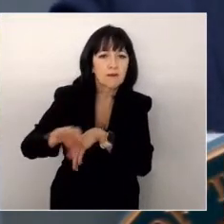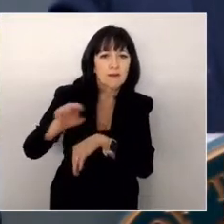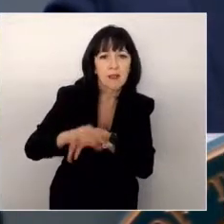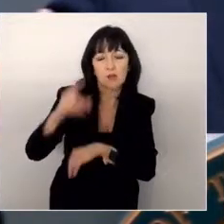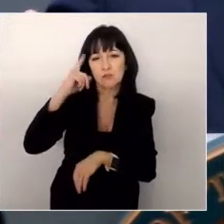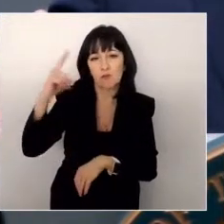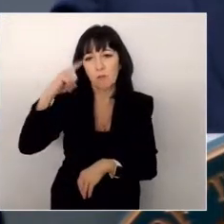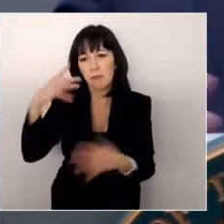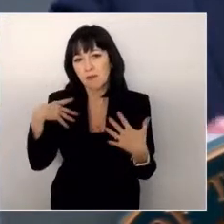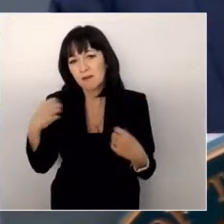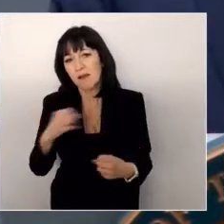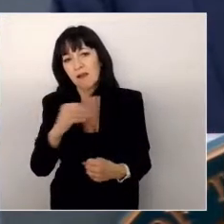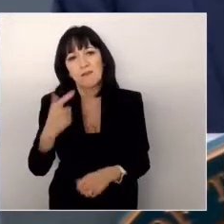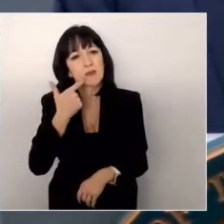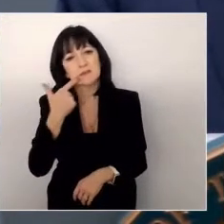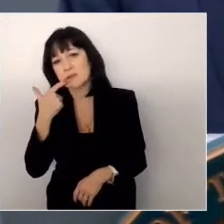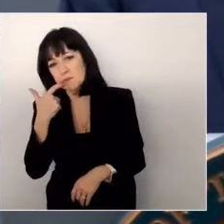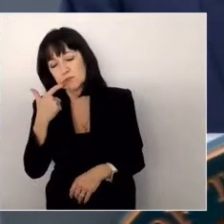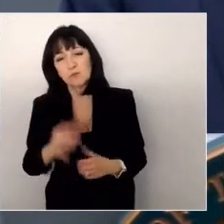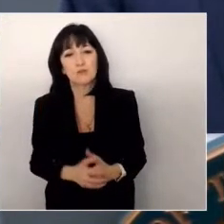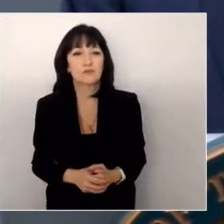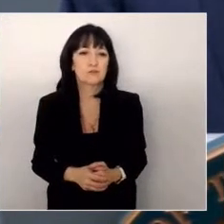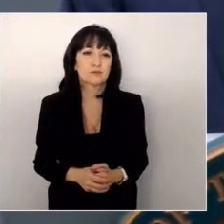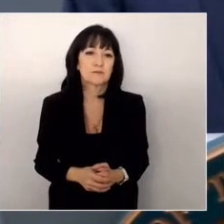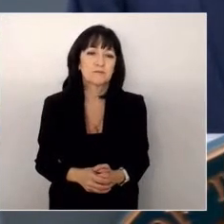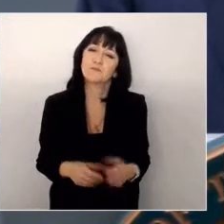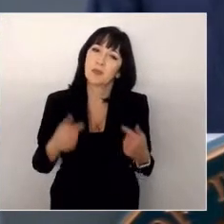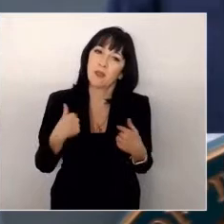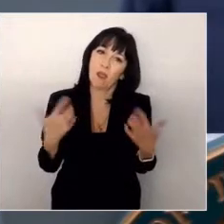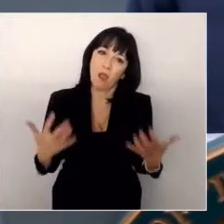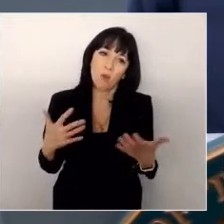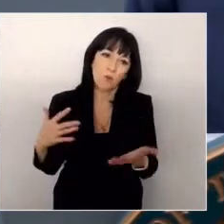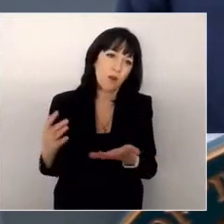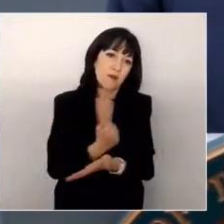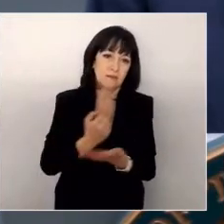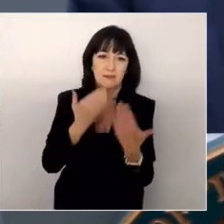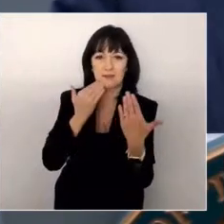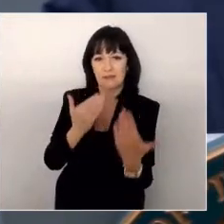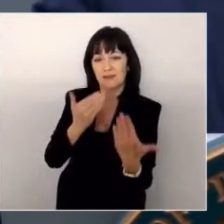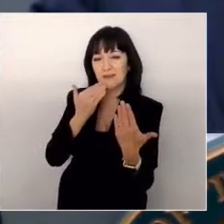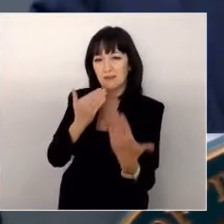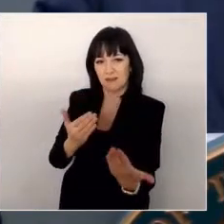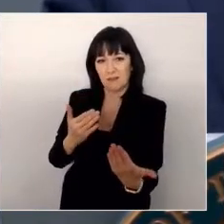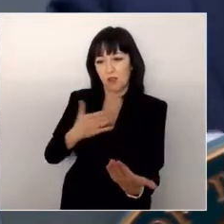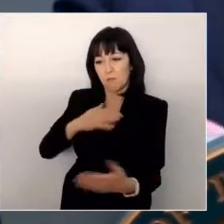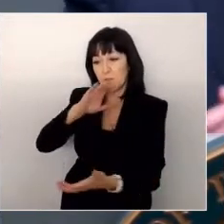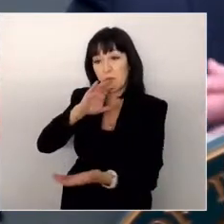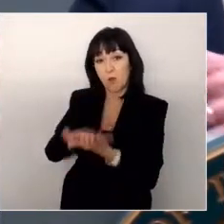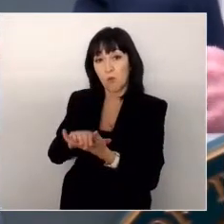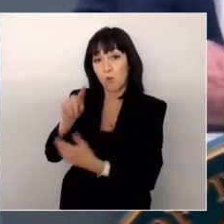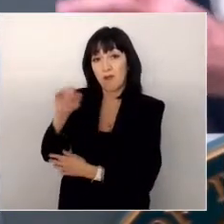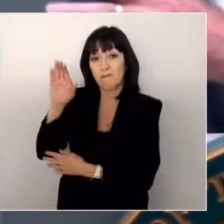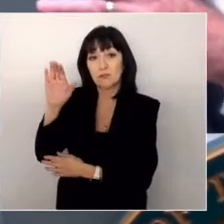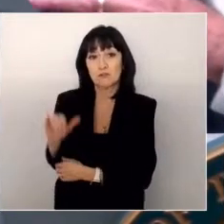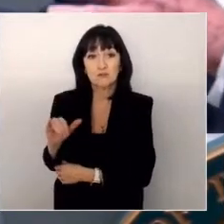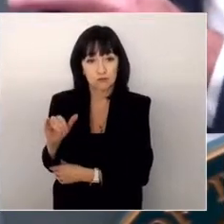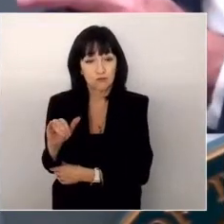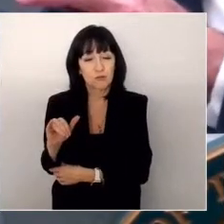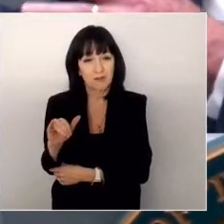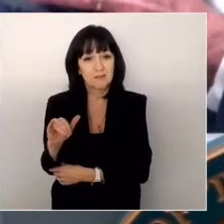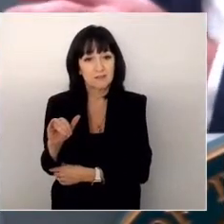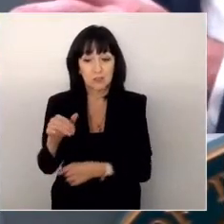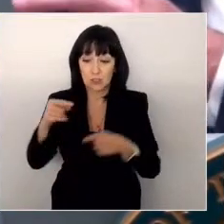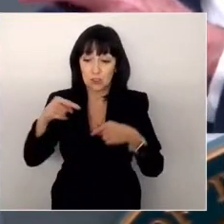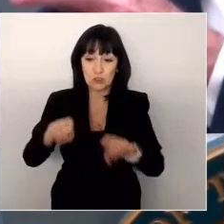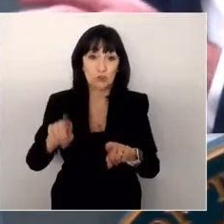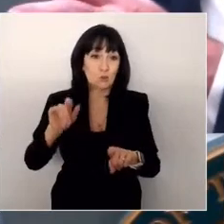I also want to take this opportunity to thank my wife, Tracy, for her support during this challenging time. She's holding up the whole cabinet